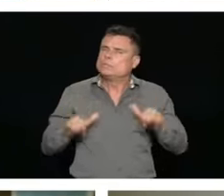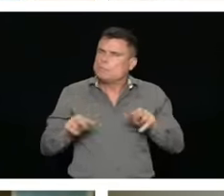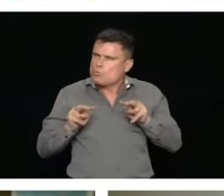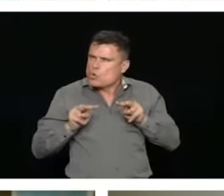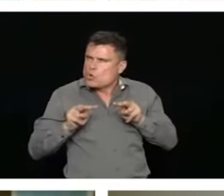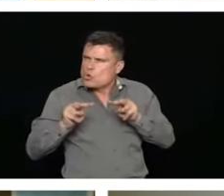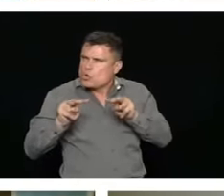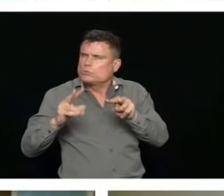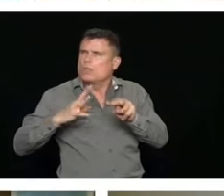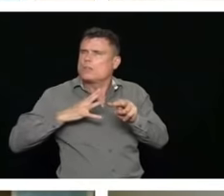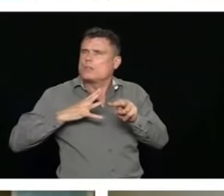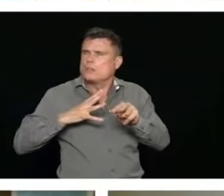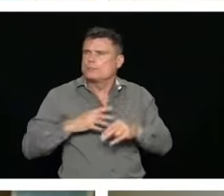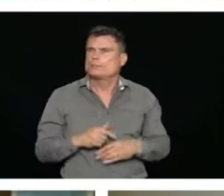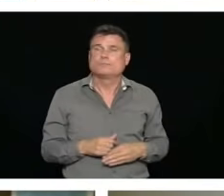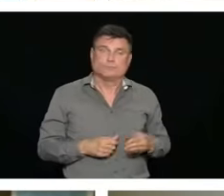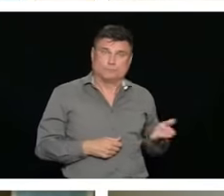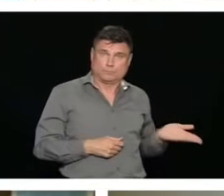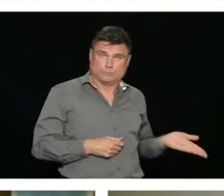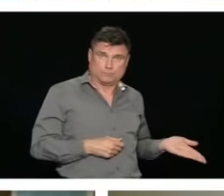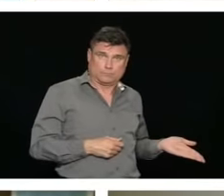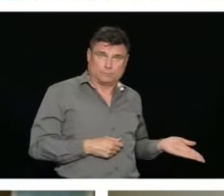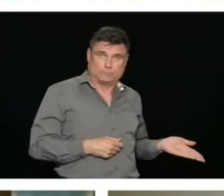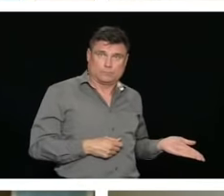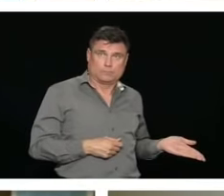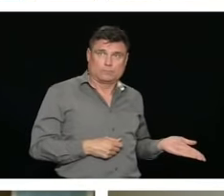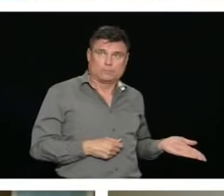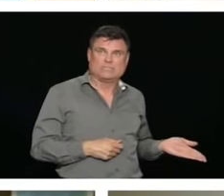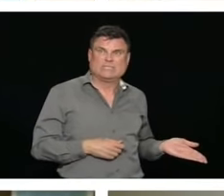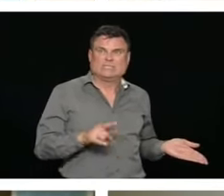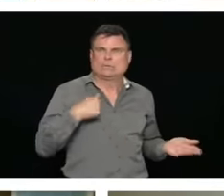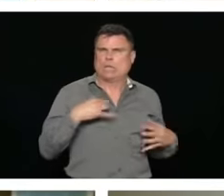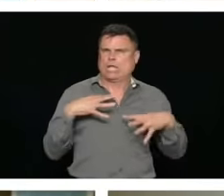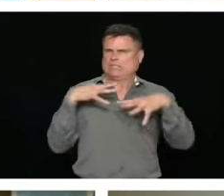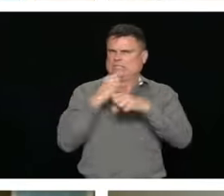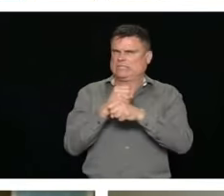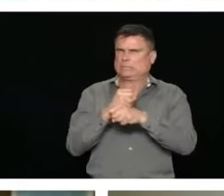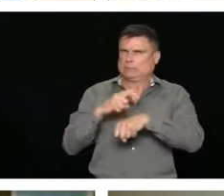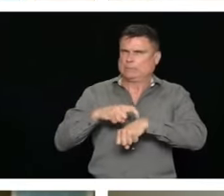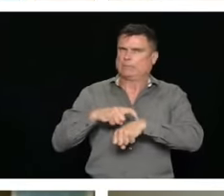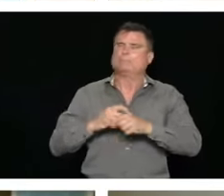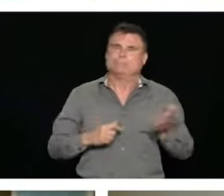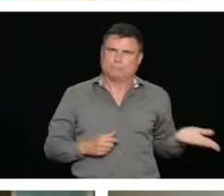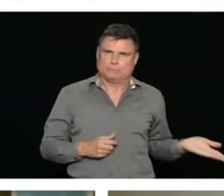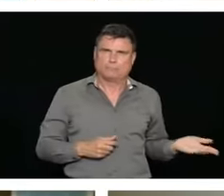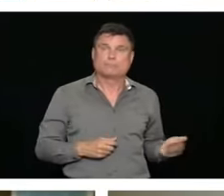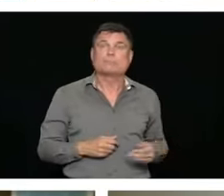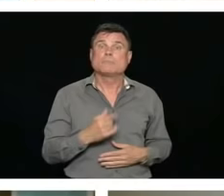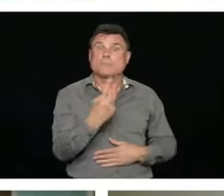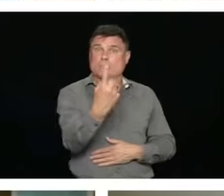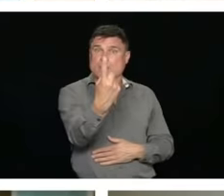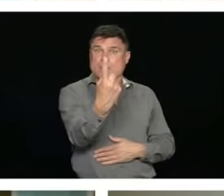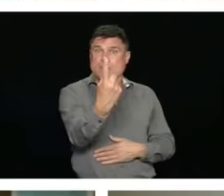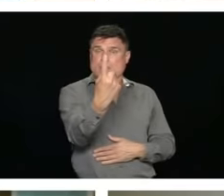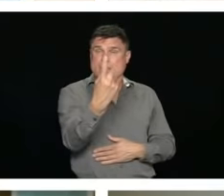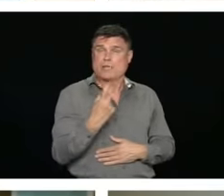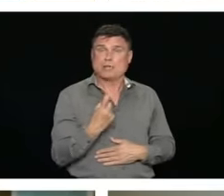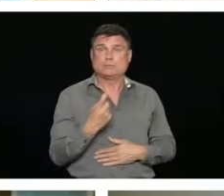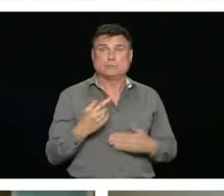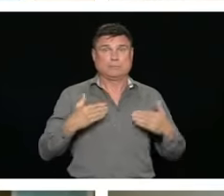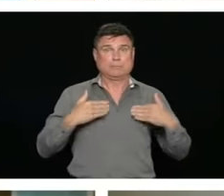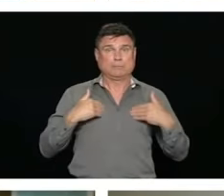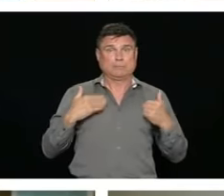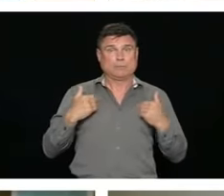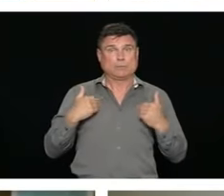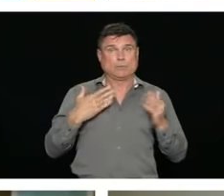try to be quick. So, to answer Catherine directly, so what is the plan? The ministry has developed those 5 stages, and we'll move through